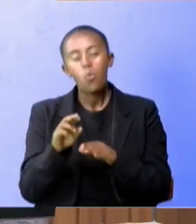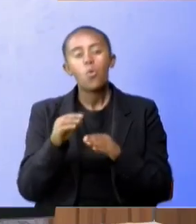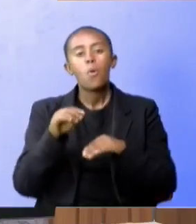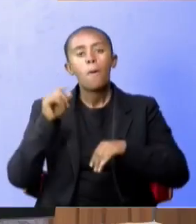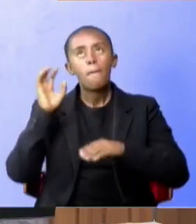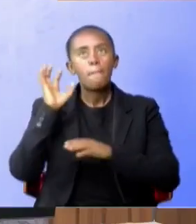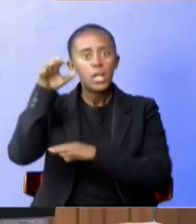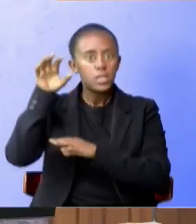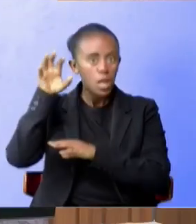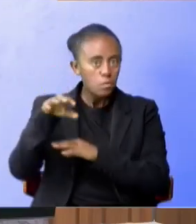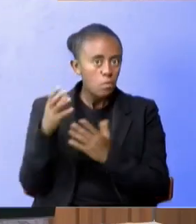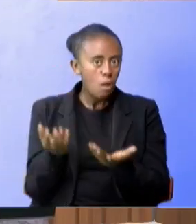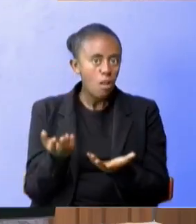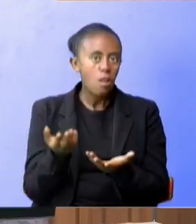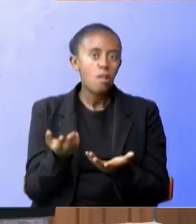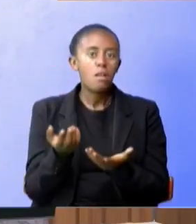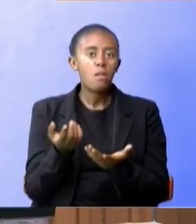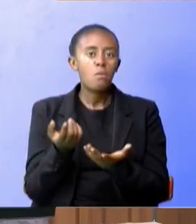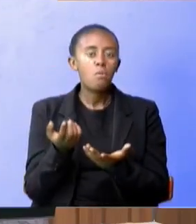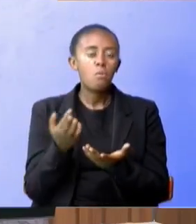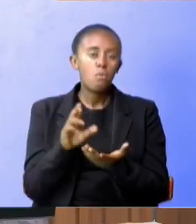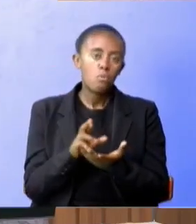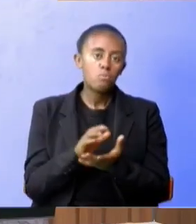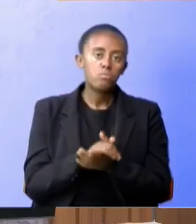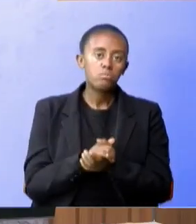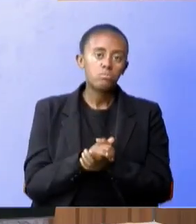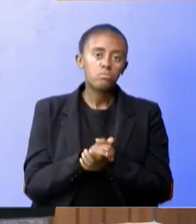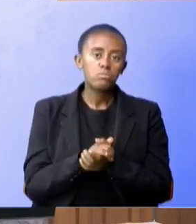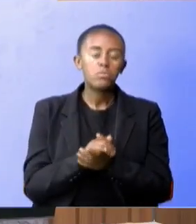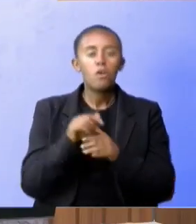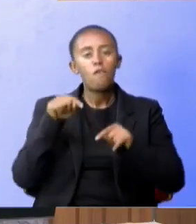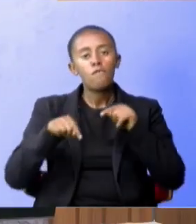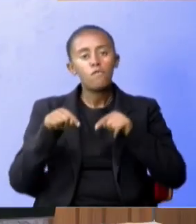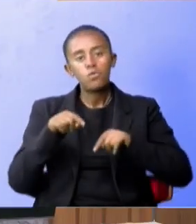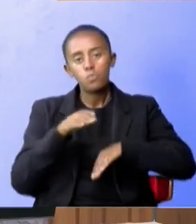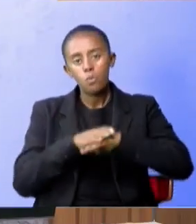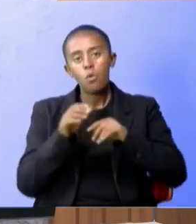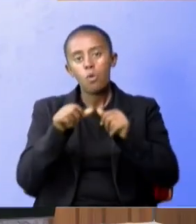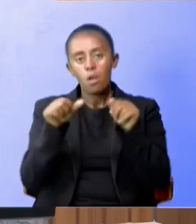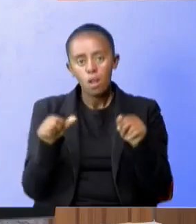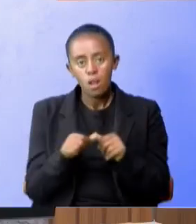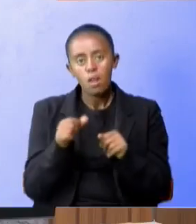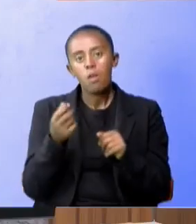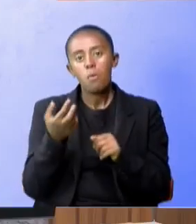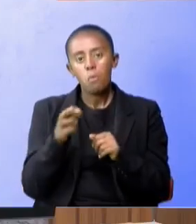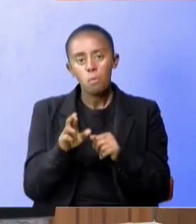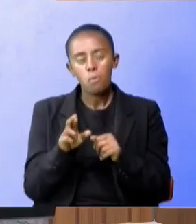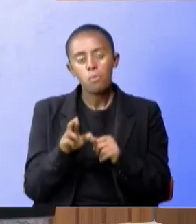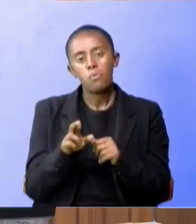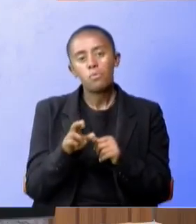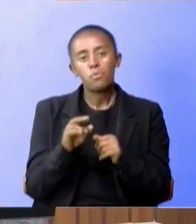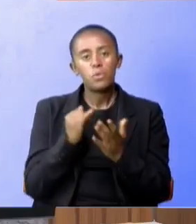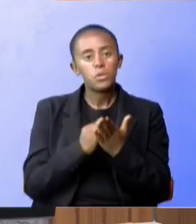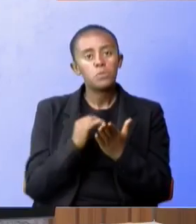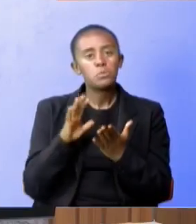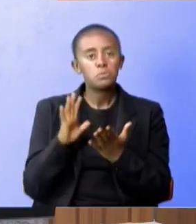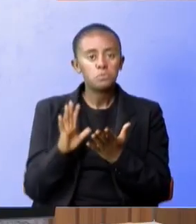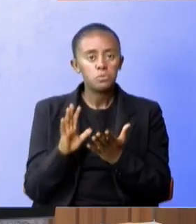basketball gym, it could be a football area, court or area, it could